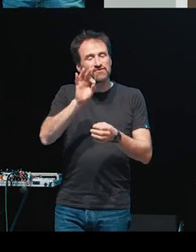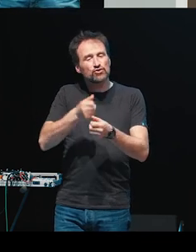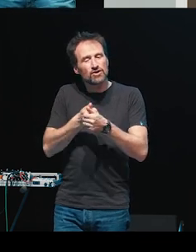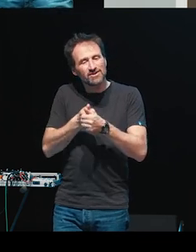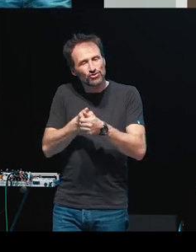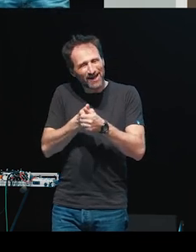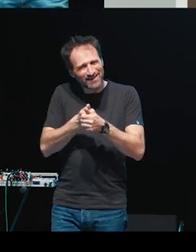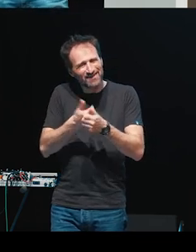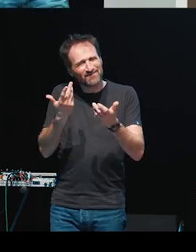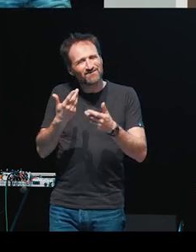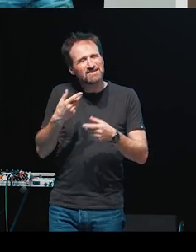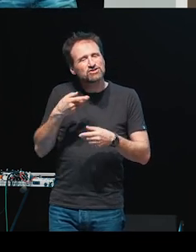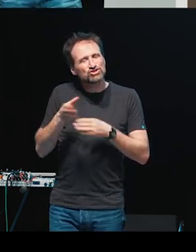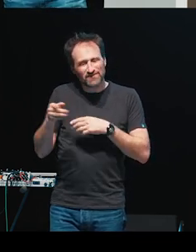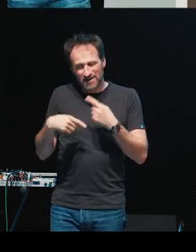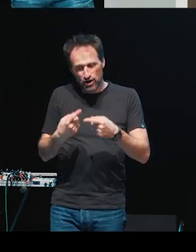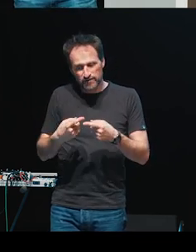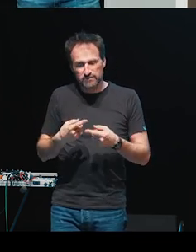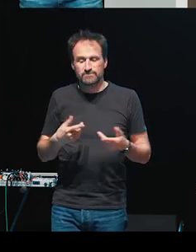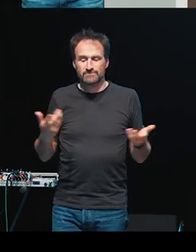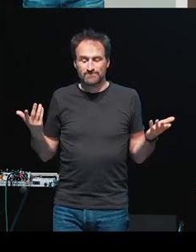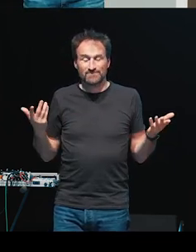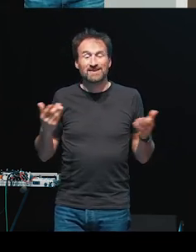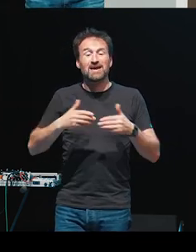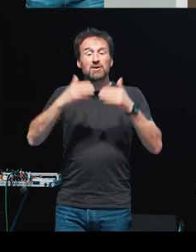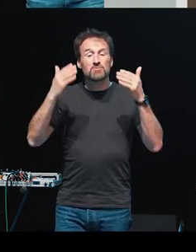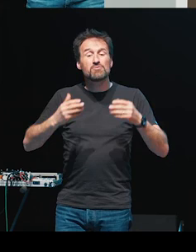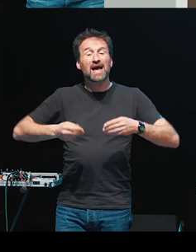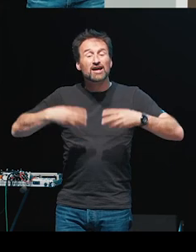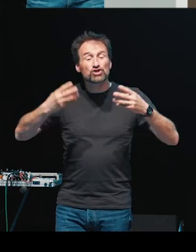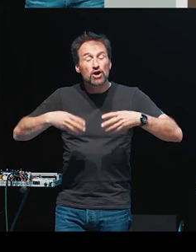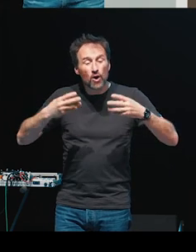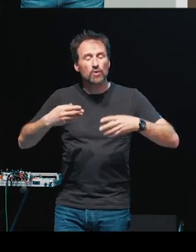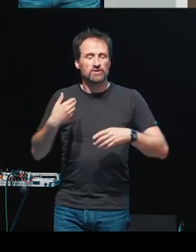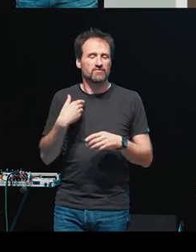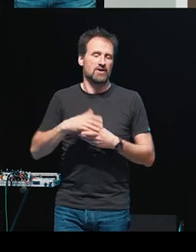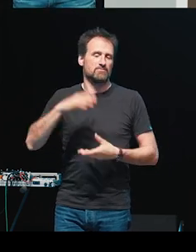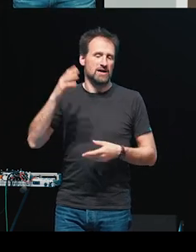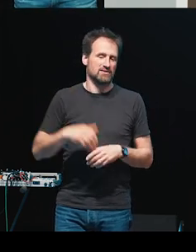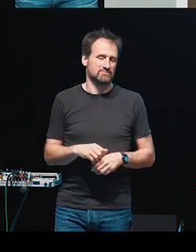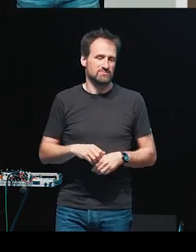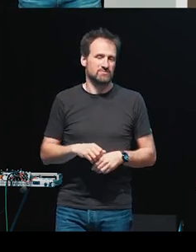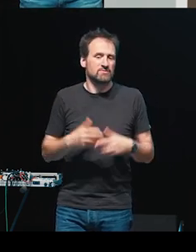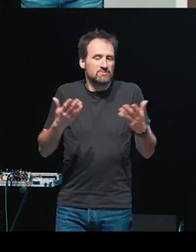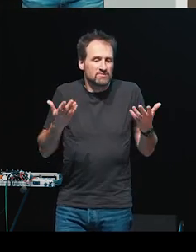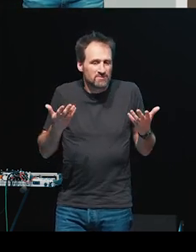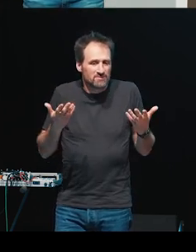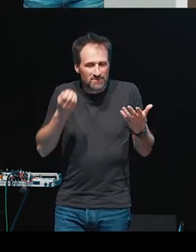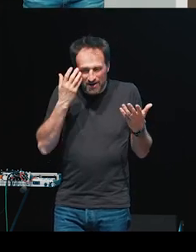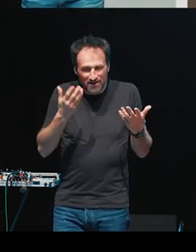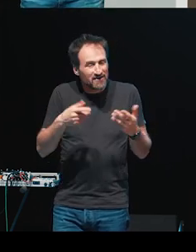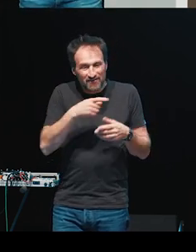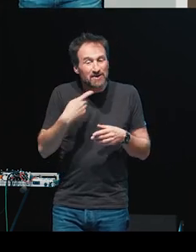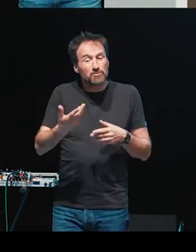is increase in page load. And that's understood, right? Because it's a bigger image, it takes time, and we may get more